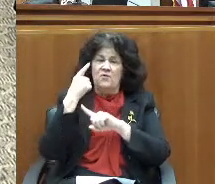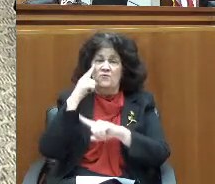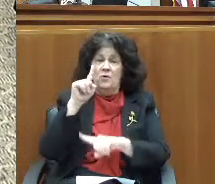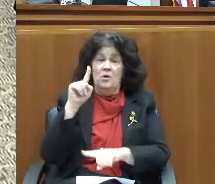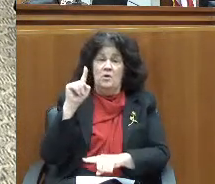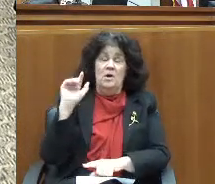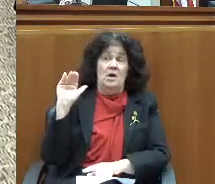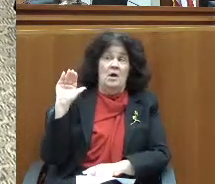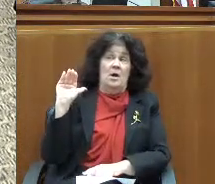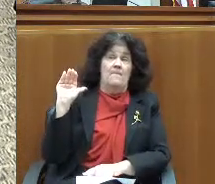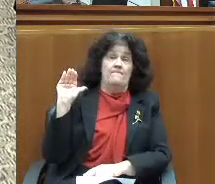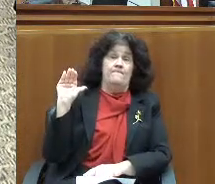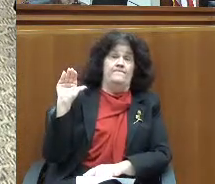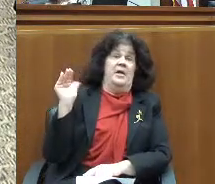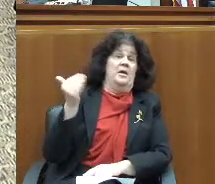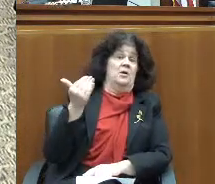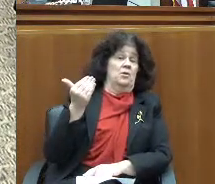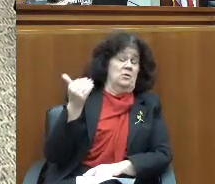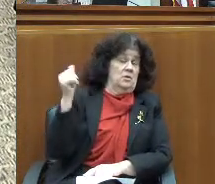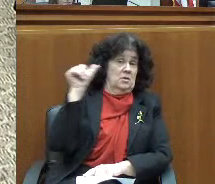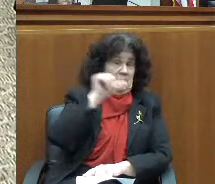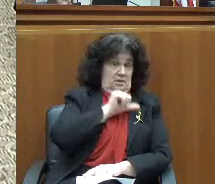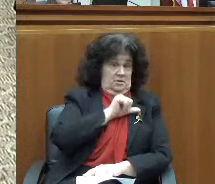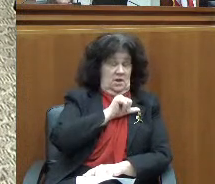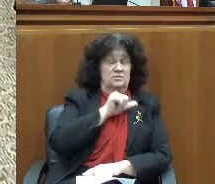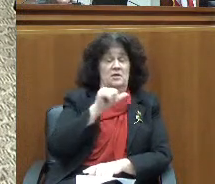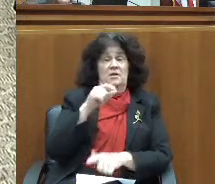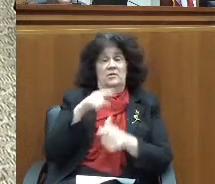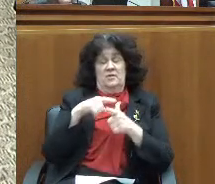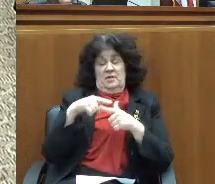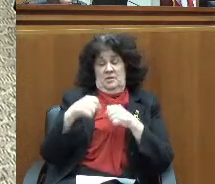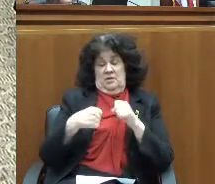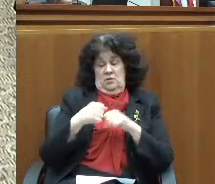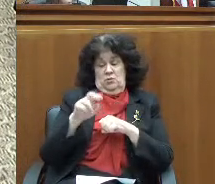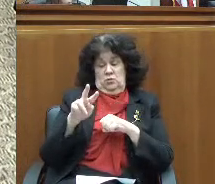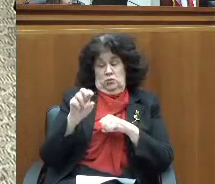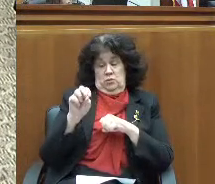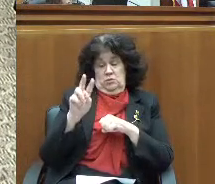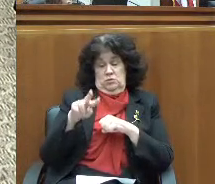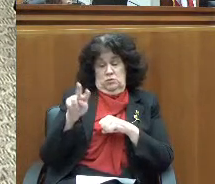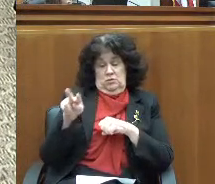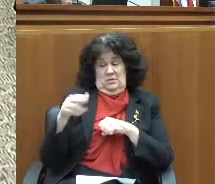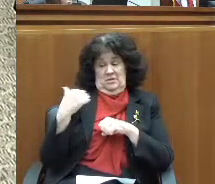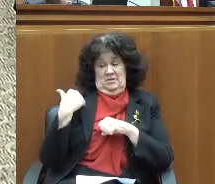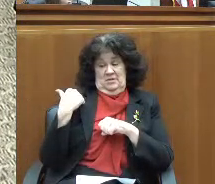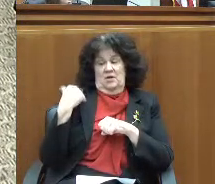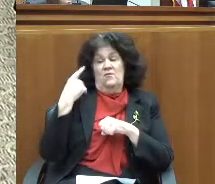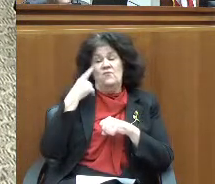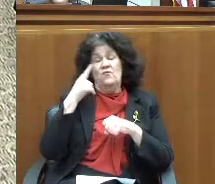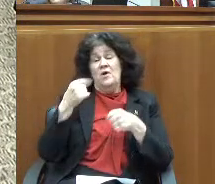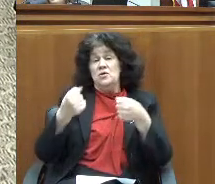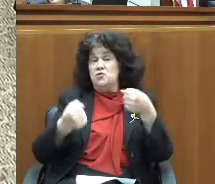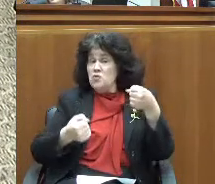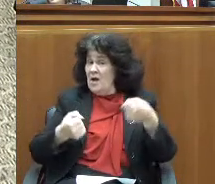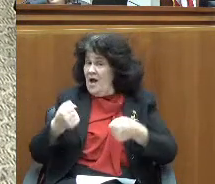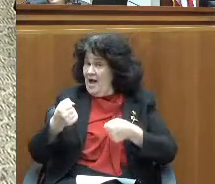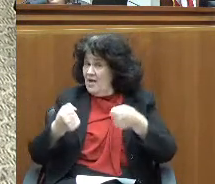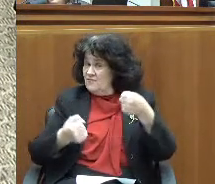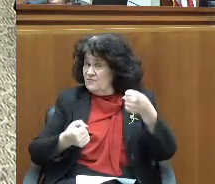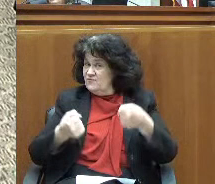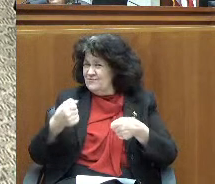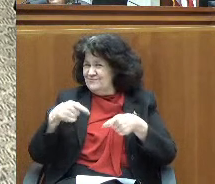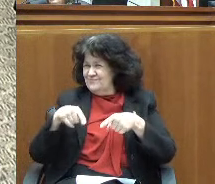intoxicated. And then in 2022, he was arrested for operating a vehicle while